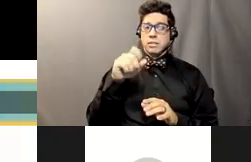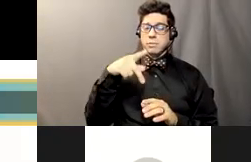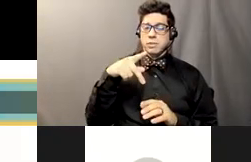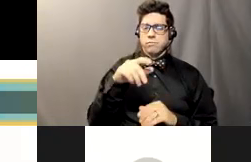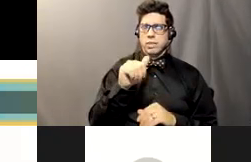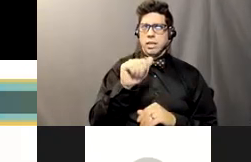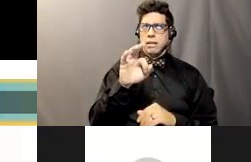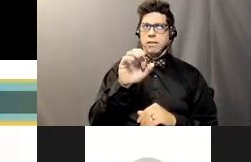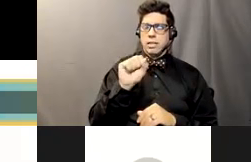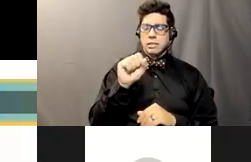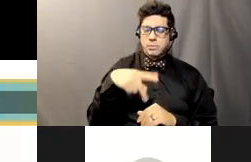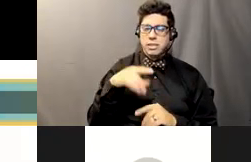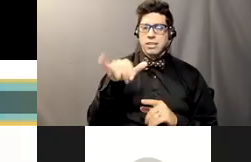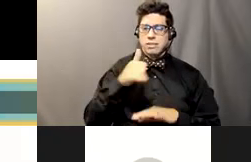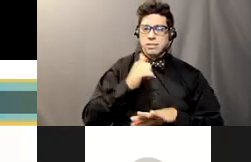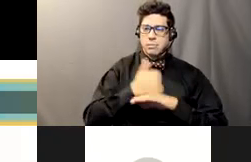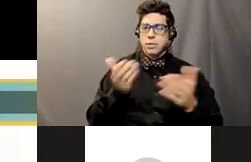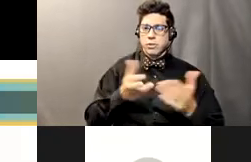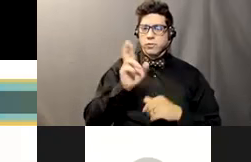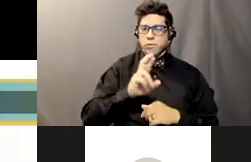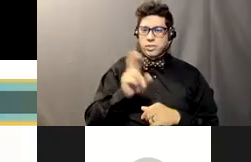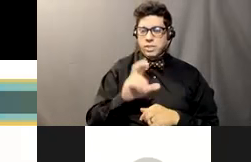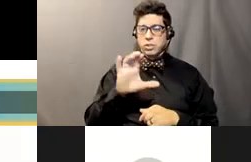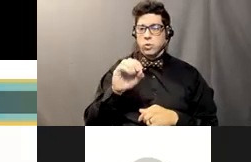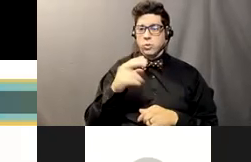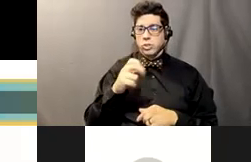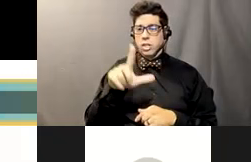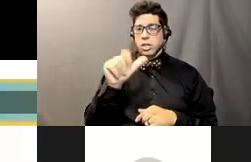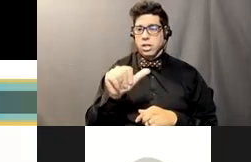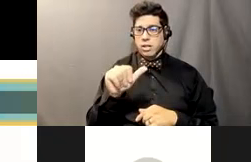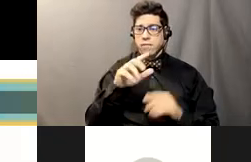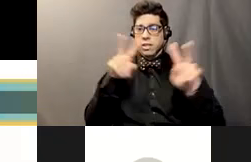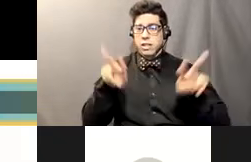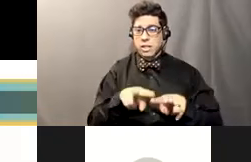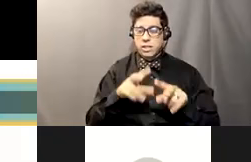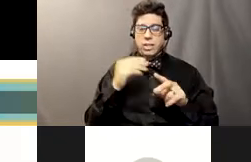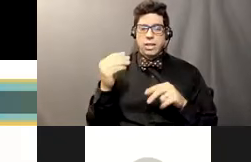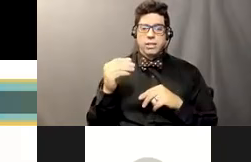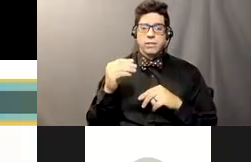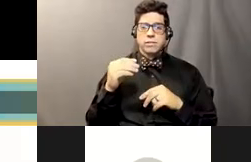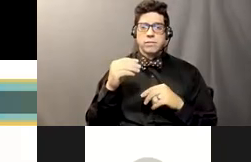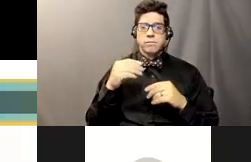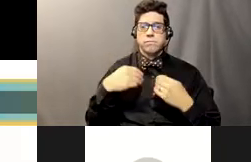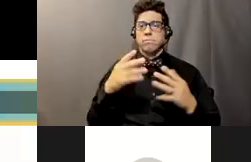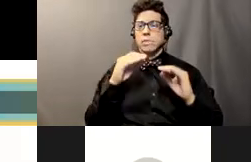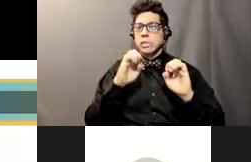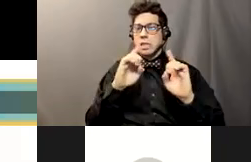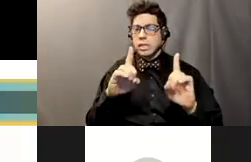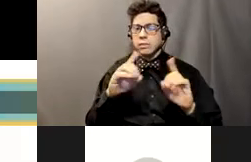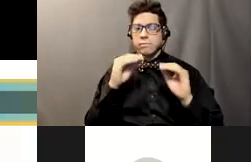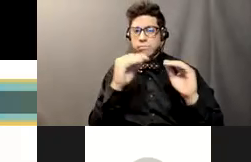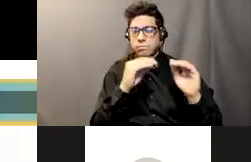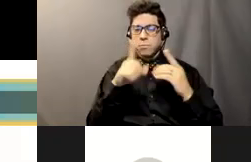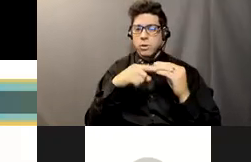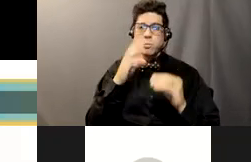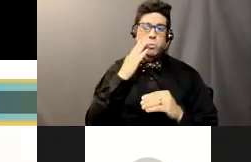passionate volunteers in the Coachella Valley to offer educational programs for professionals, educate the public about mood disorders and suicide prevention, promote